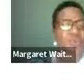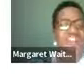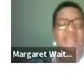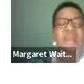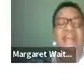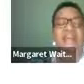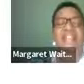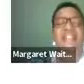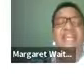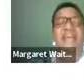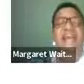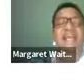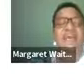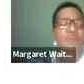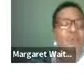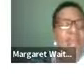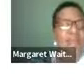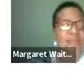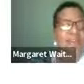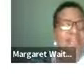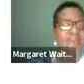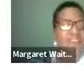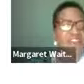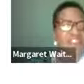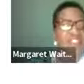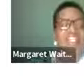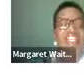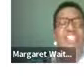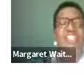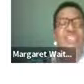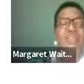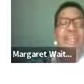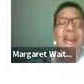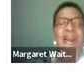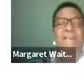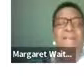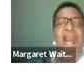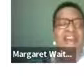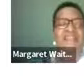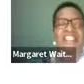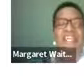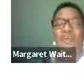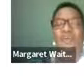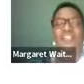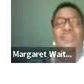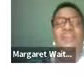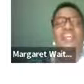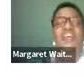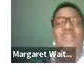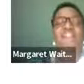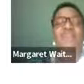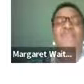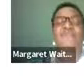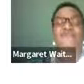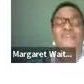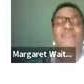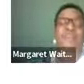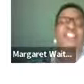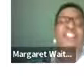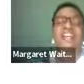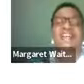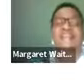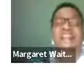school, 15 parents, and 1 parent felt that it should come after college, just